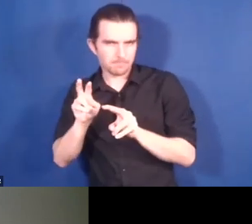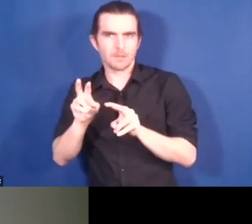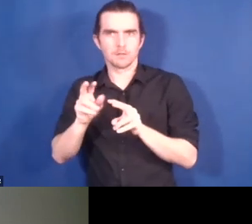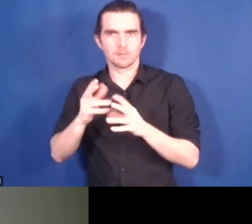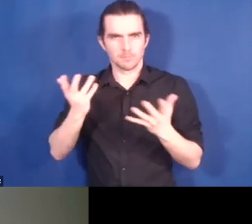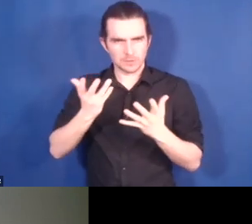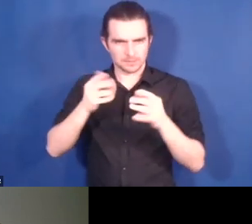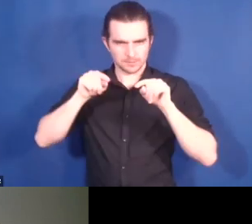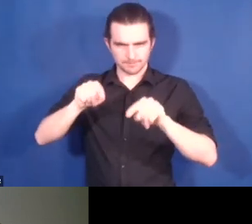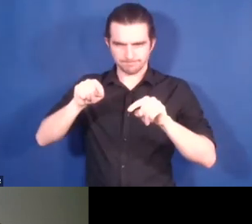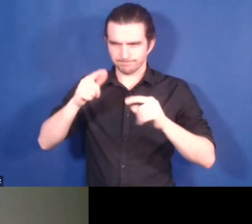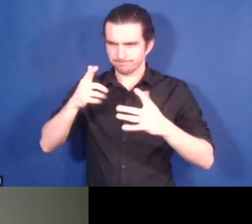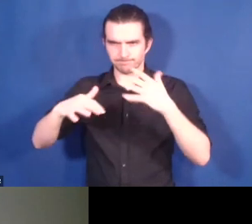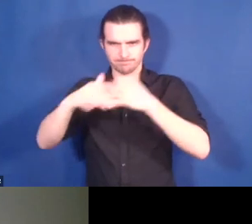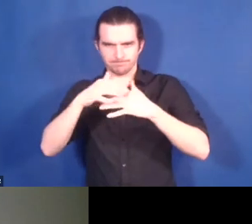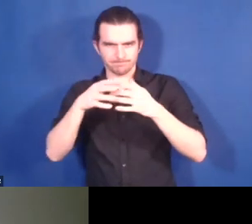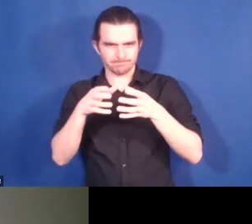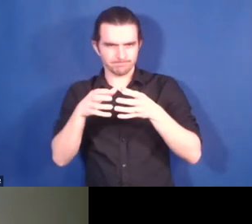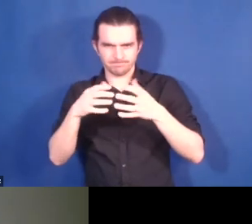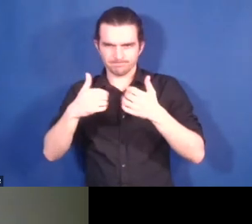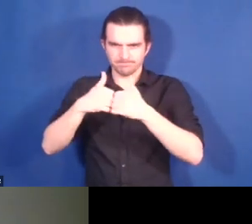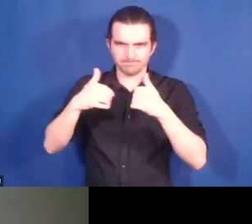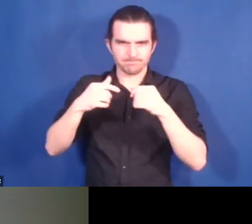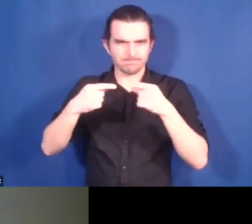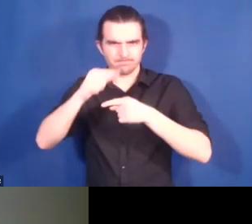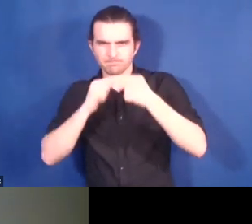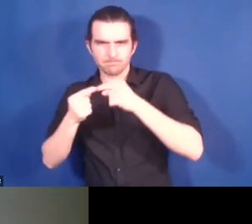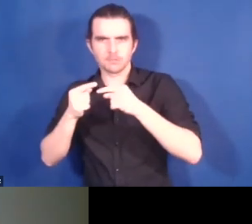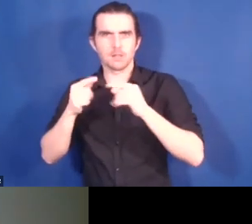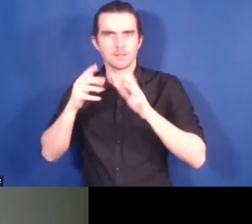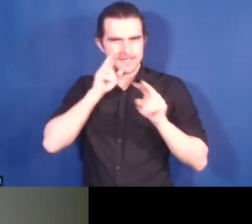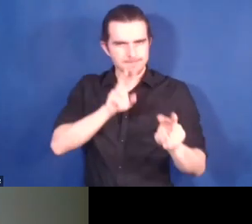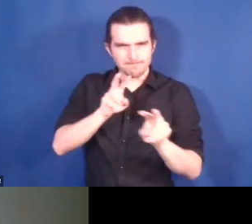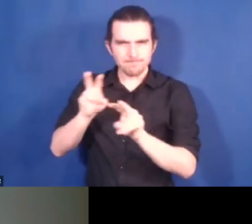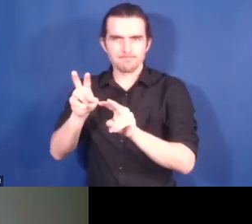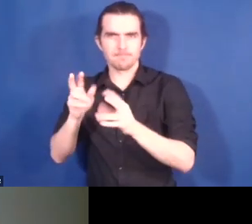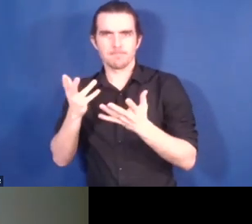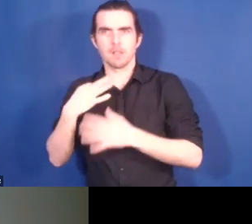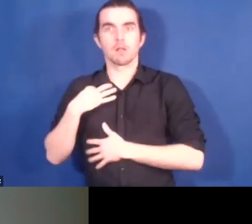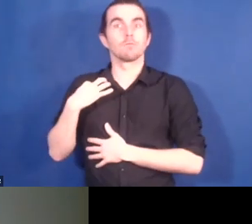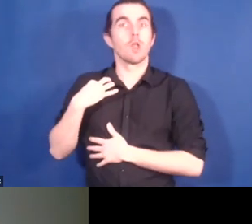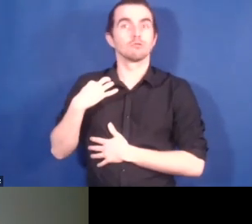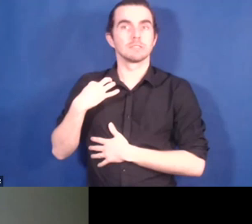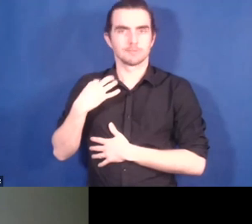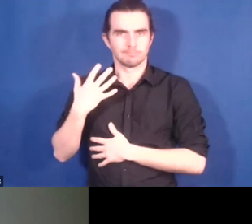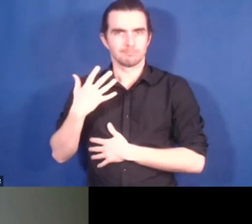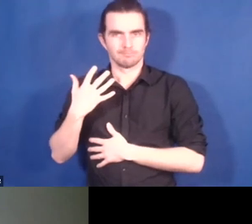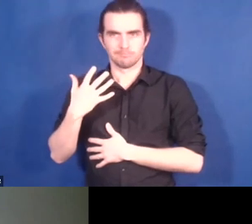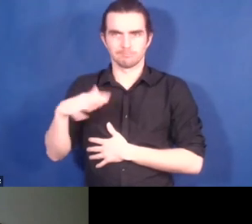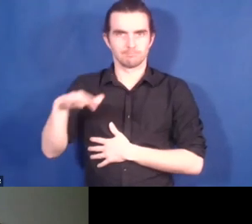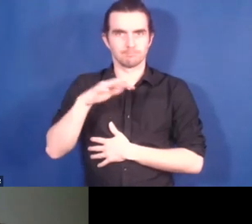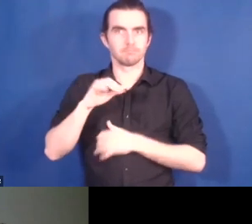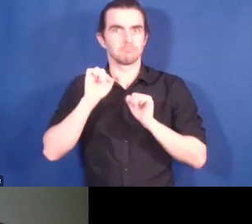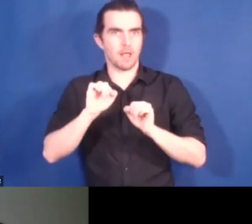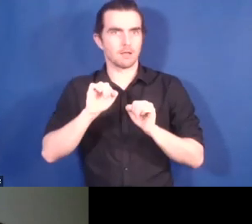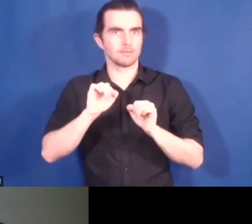of these issues that are coming up, most especially highlighting issues around overstretched service provision,